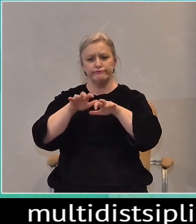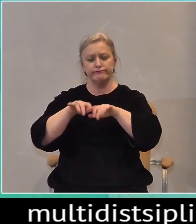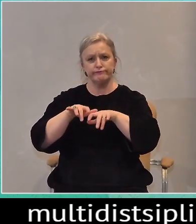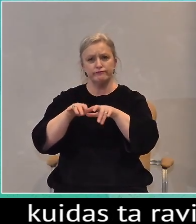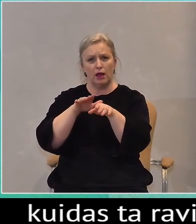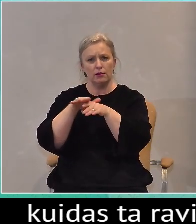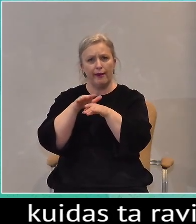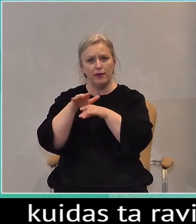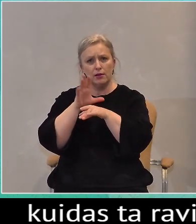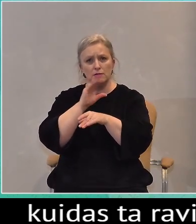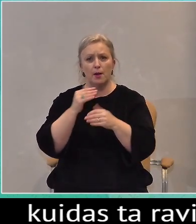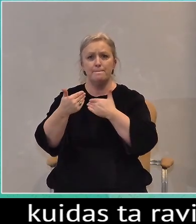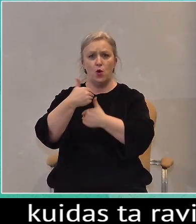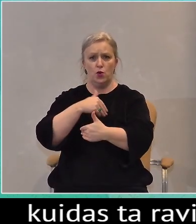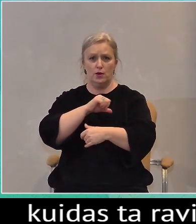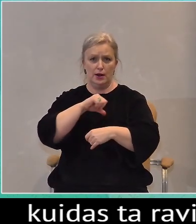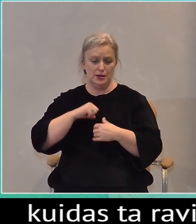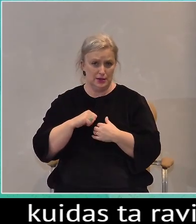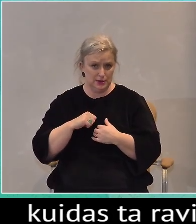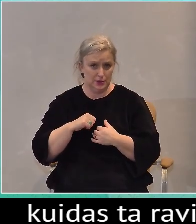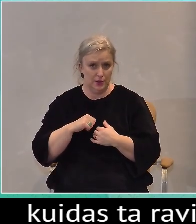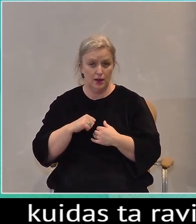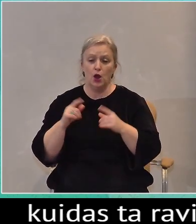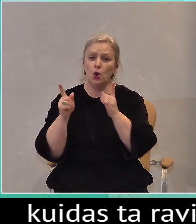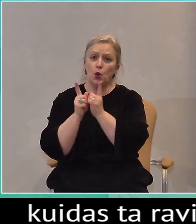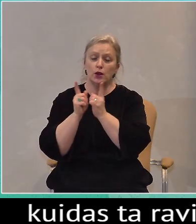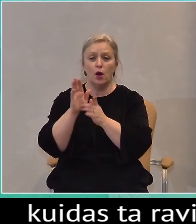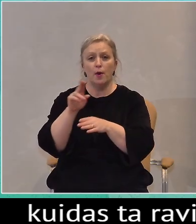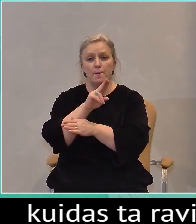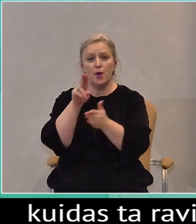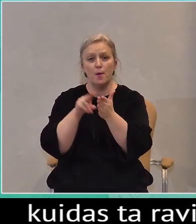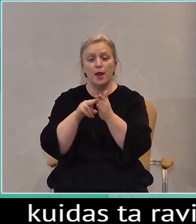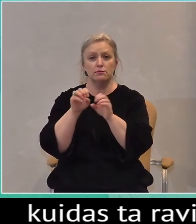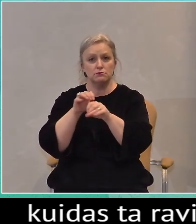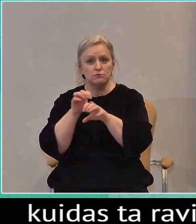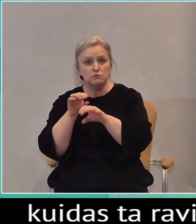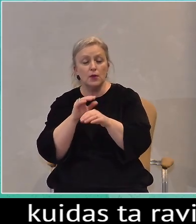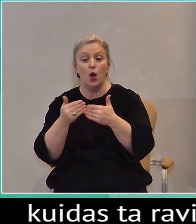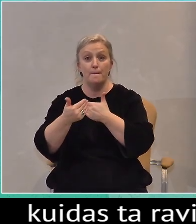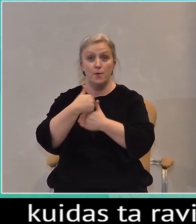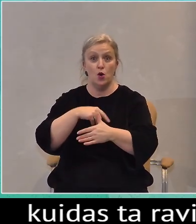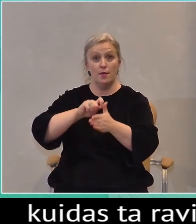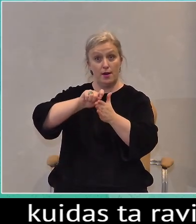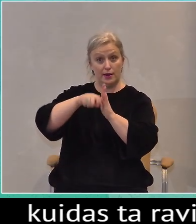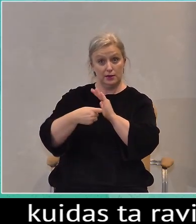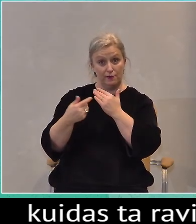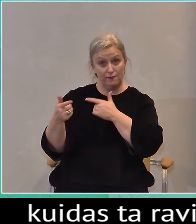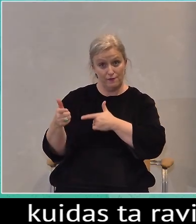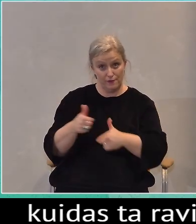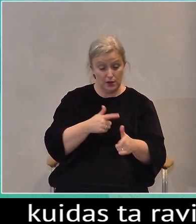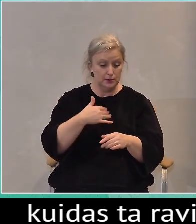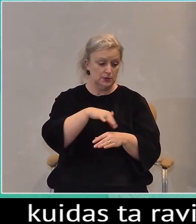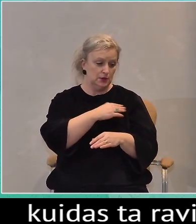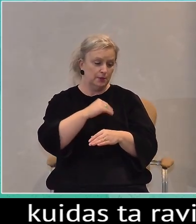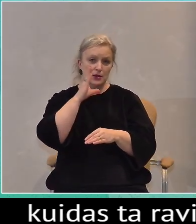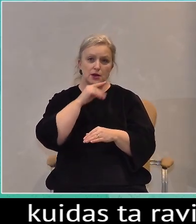people themselves can contact us. They can describe their problem